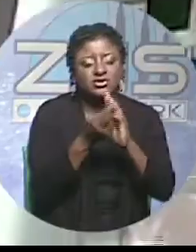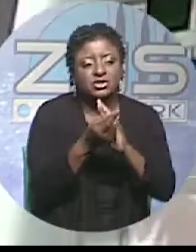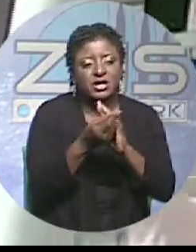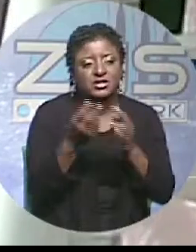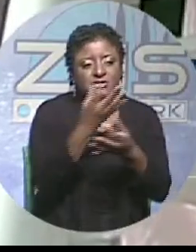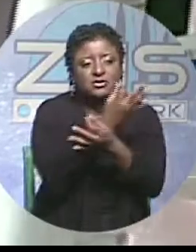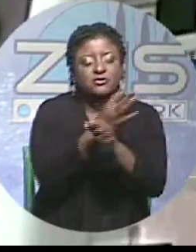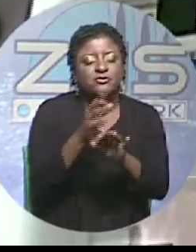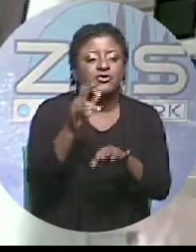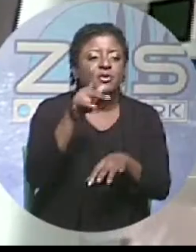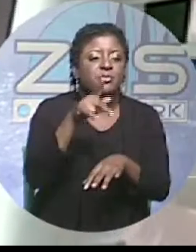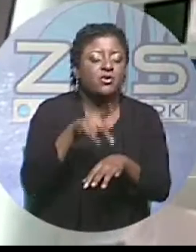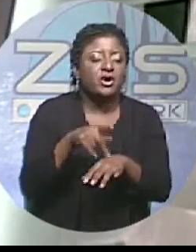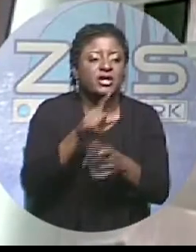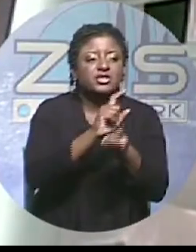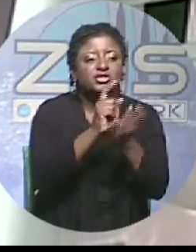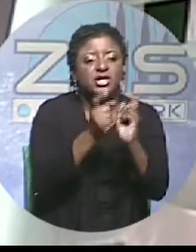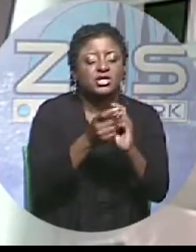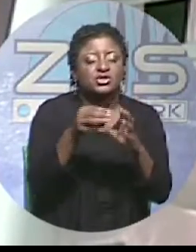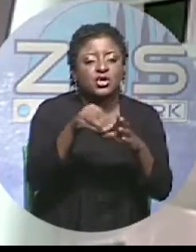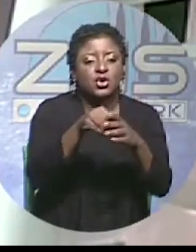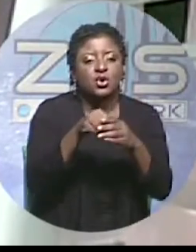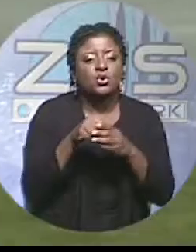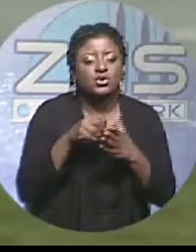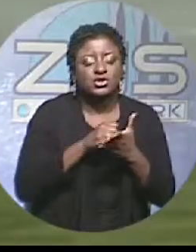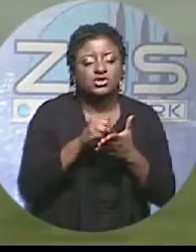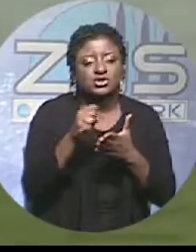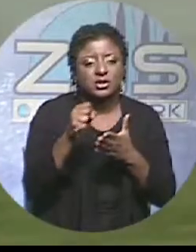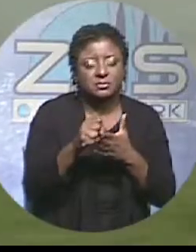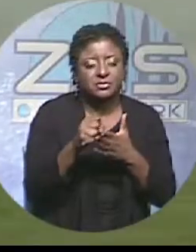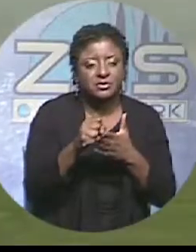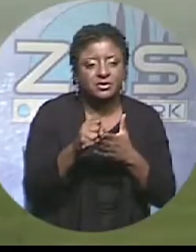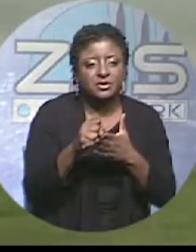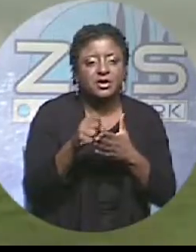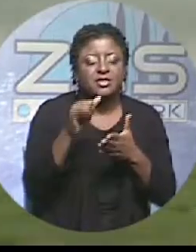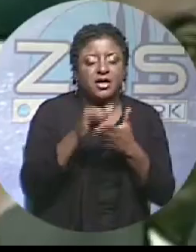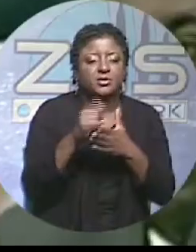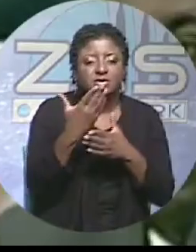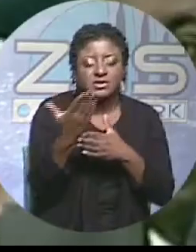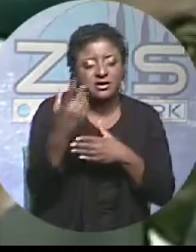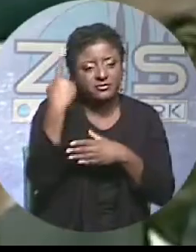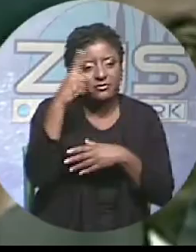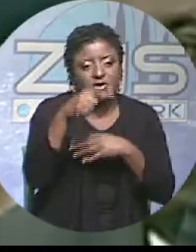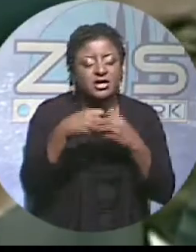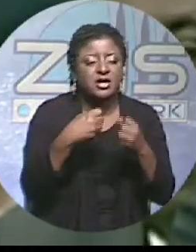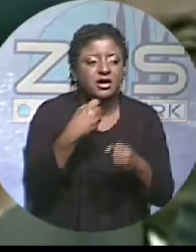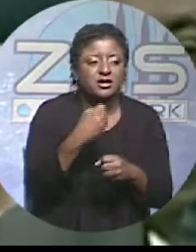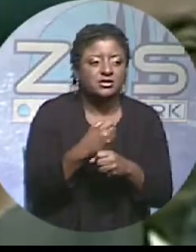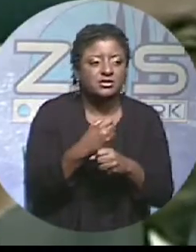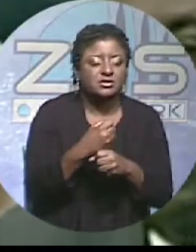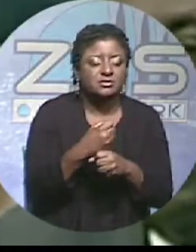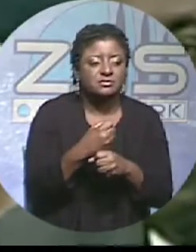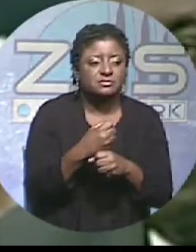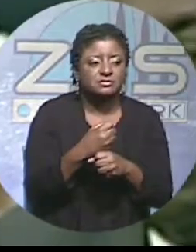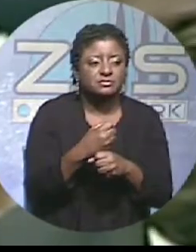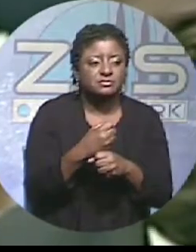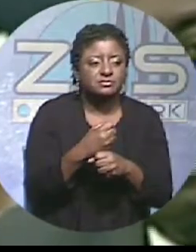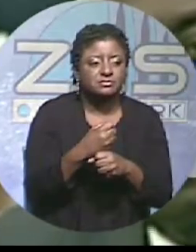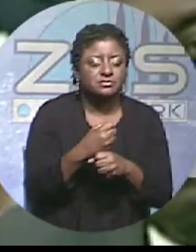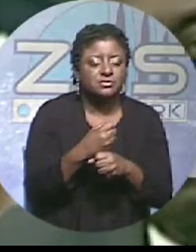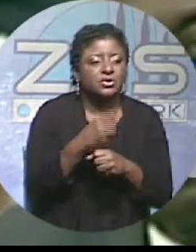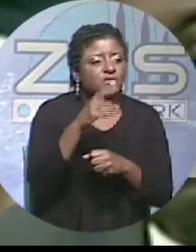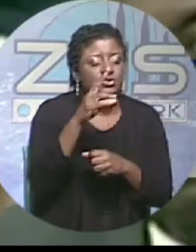Freeport and change the ownership landscape that has been in place for years. No longer can an